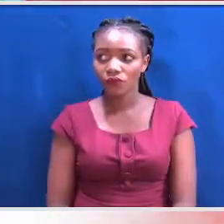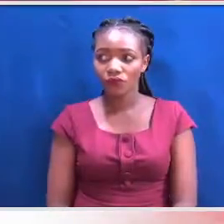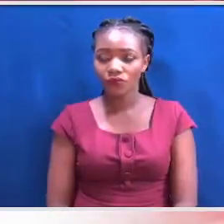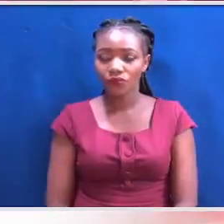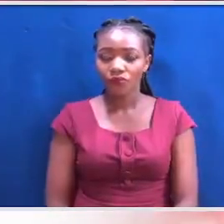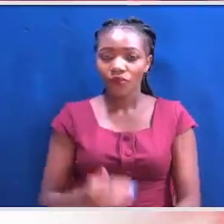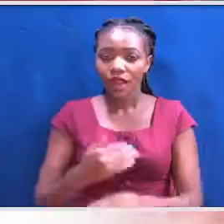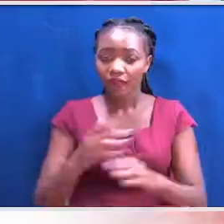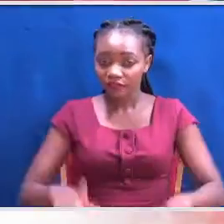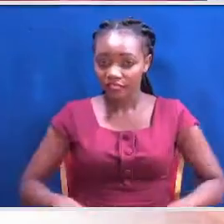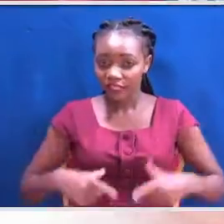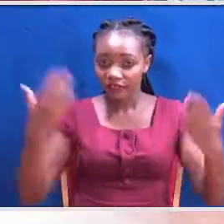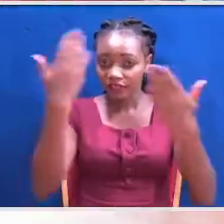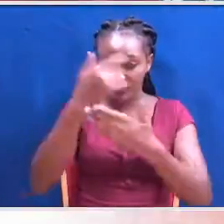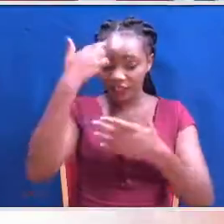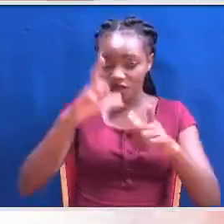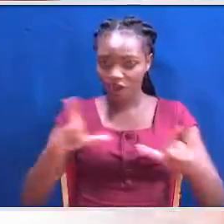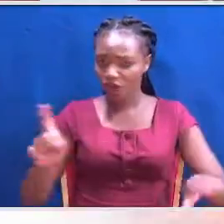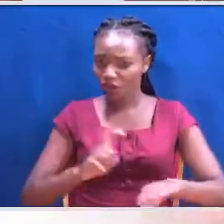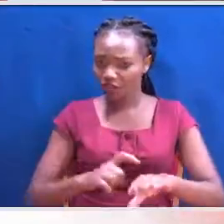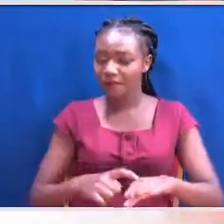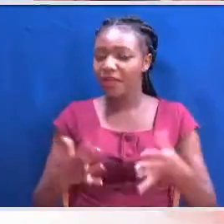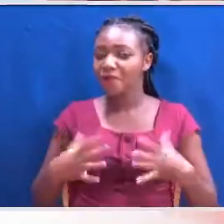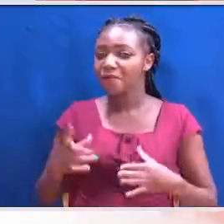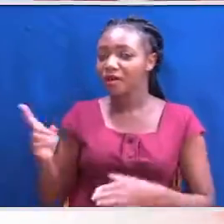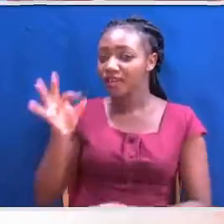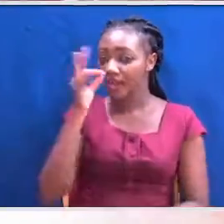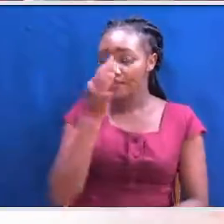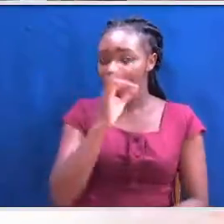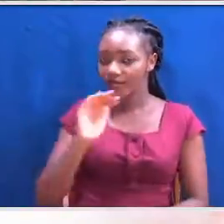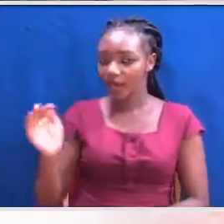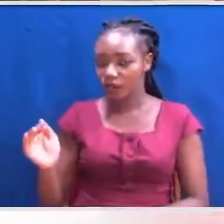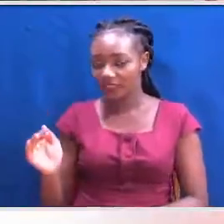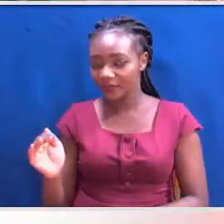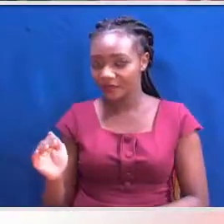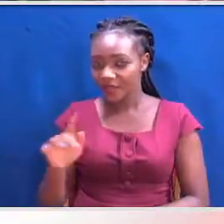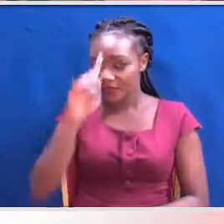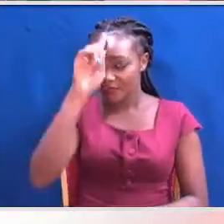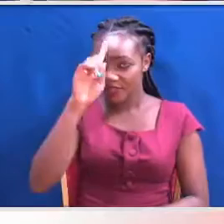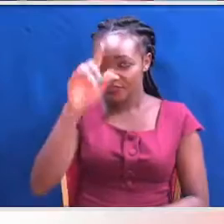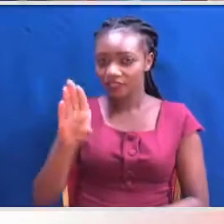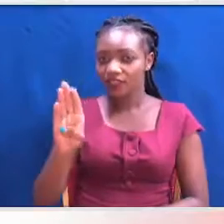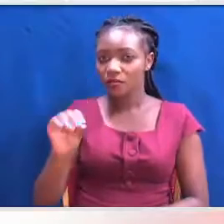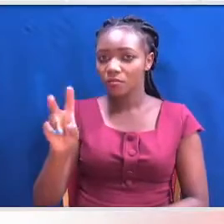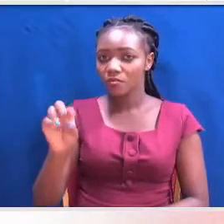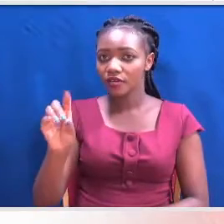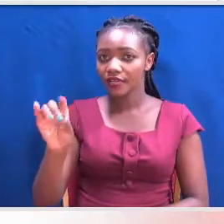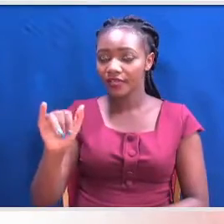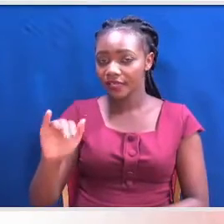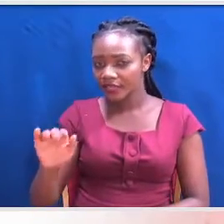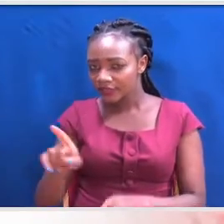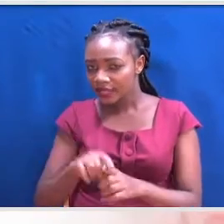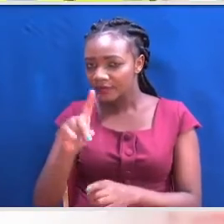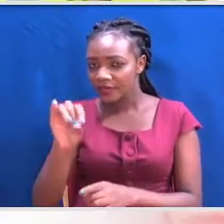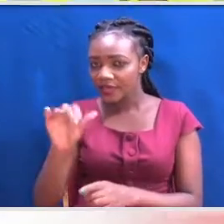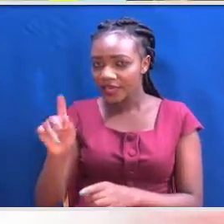After living in darkness for as long as they can remember, residents of Mitero and Bondeni villages in Kieni constituency of Nyeri County